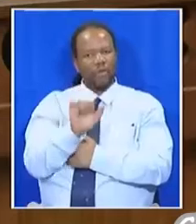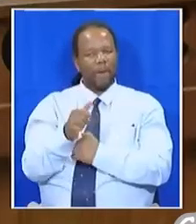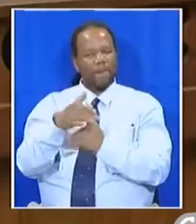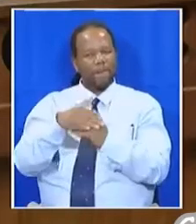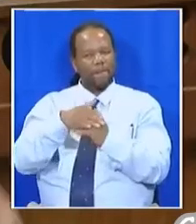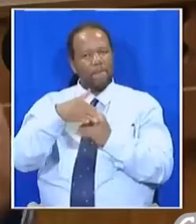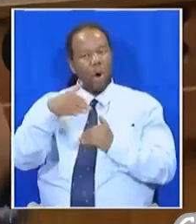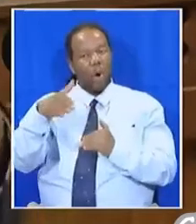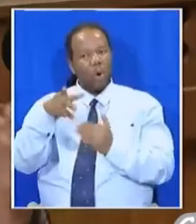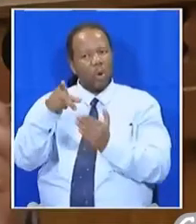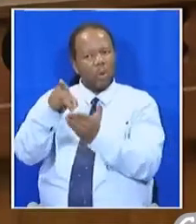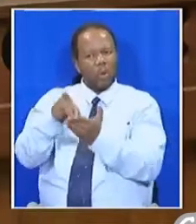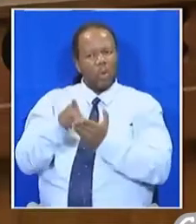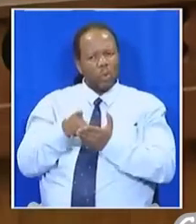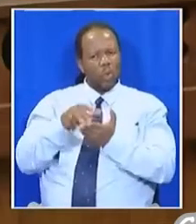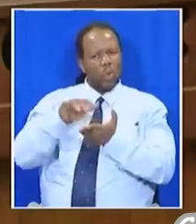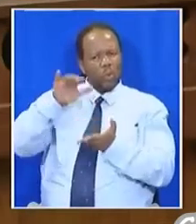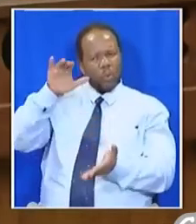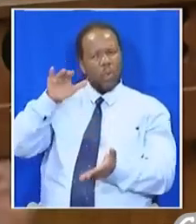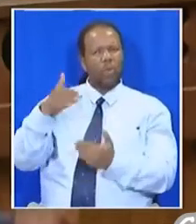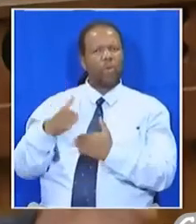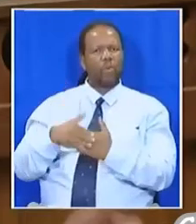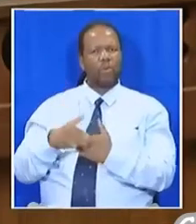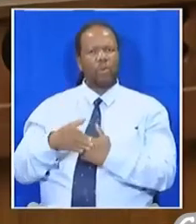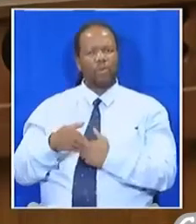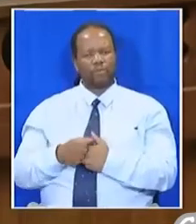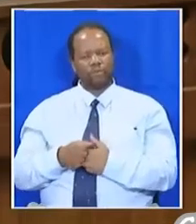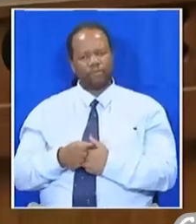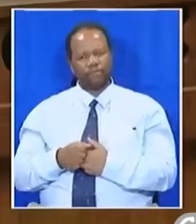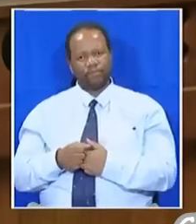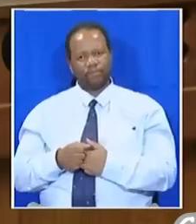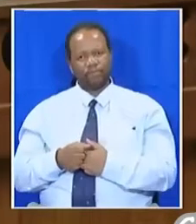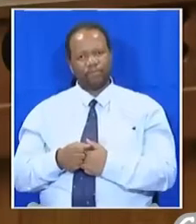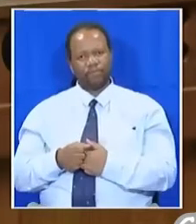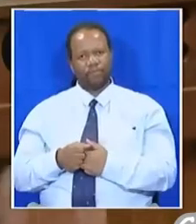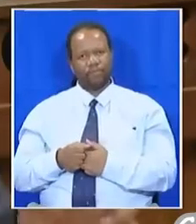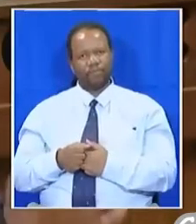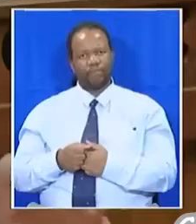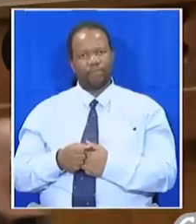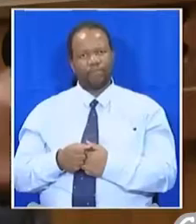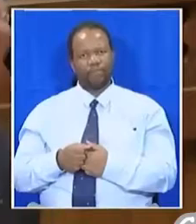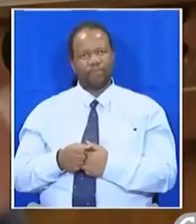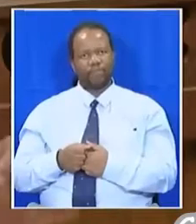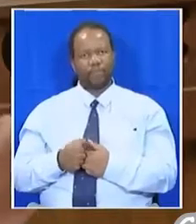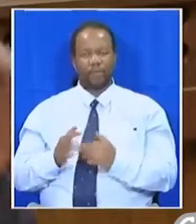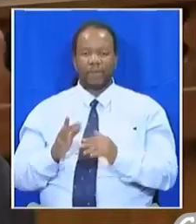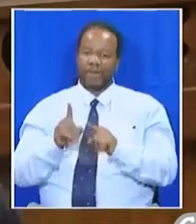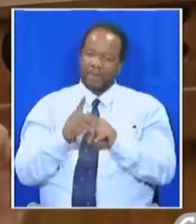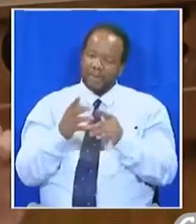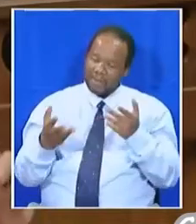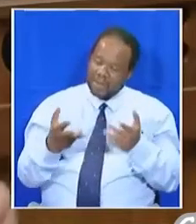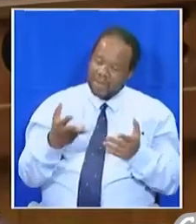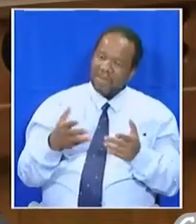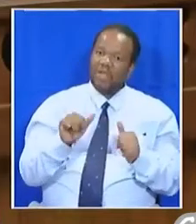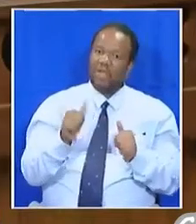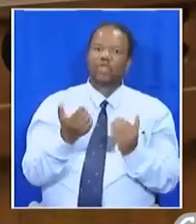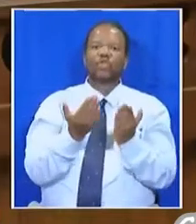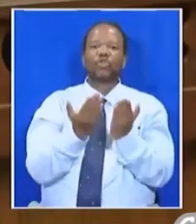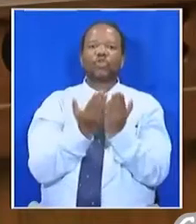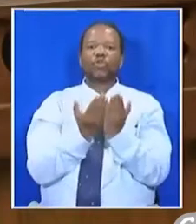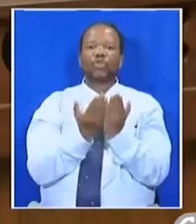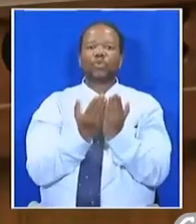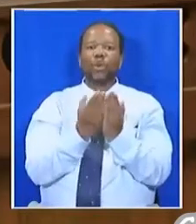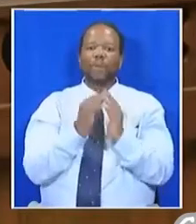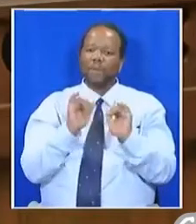And Deputy Speaker, maybe our schools need to have more teaching about credit and debt and how